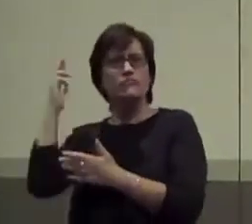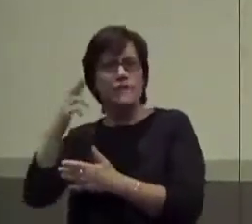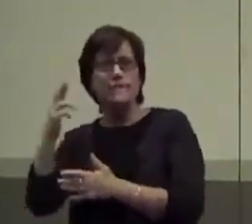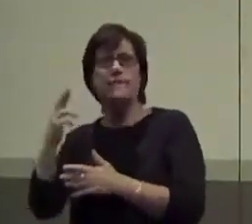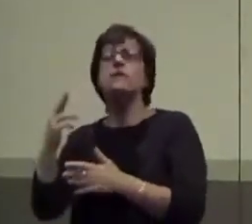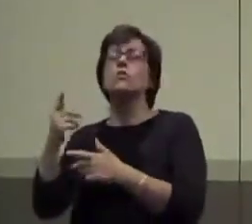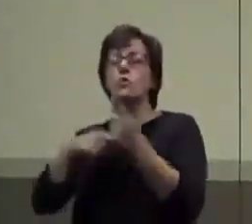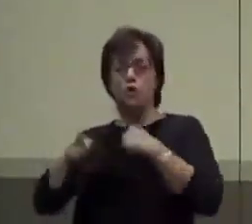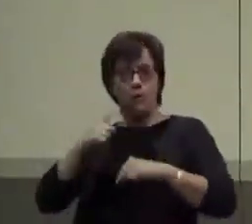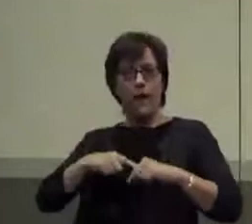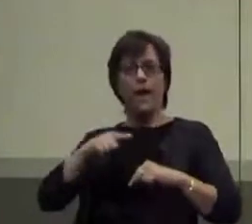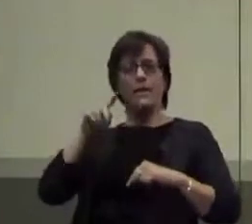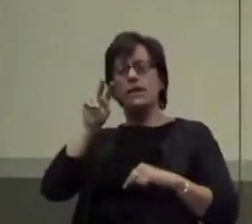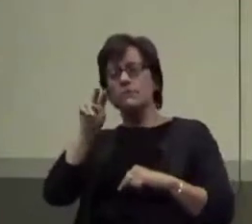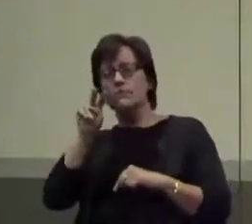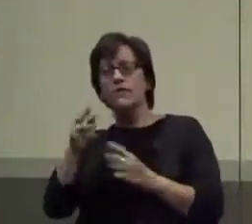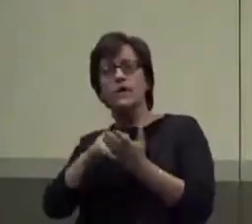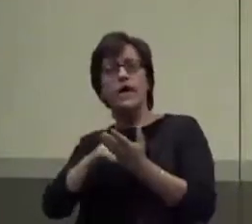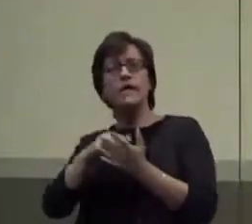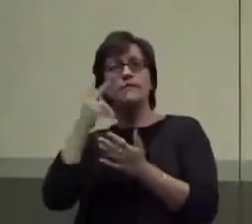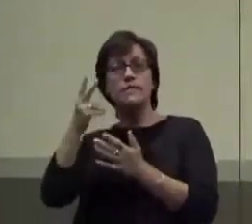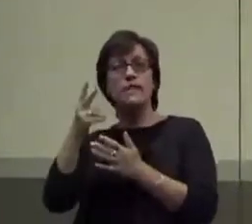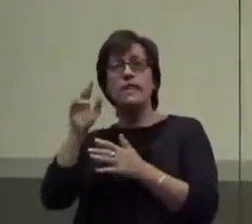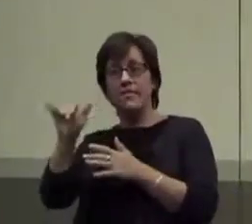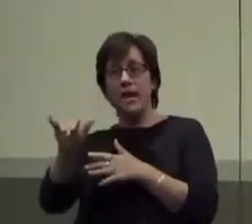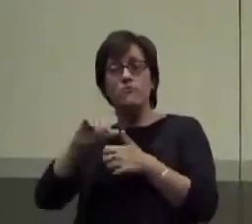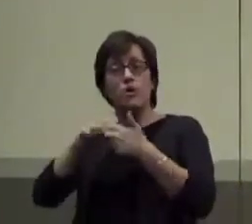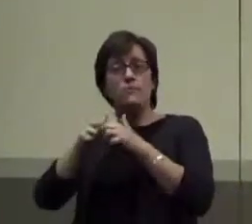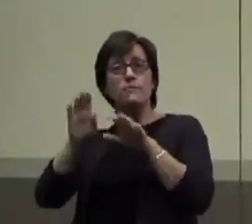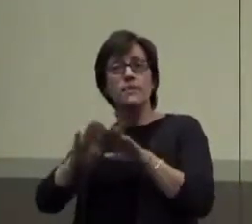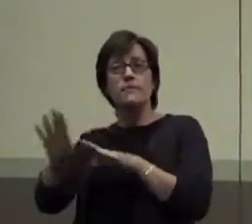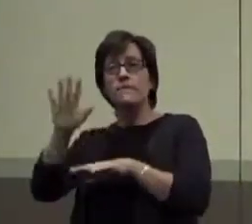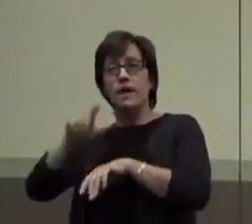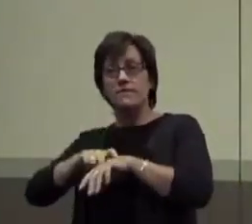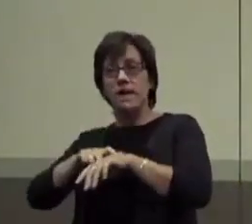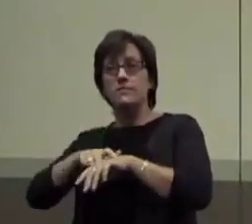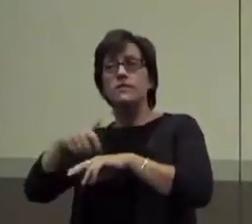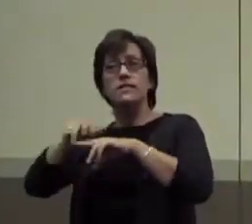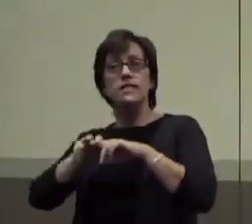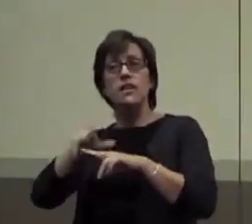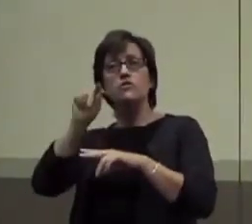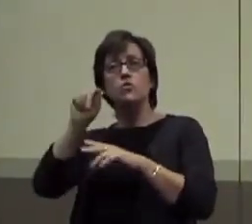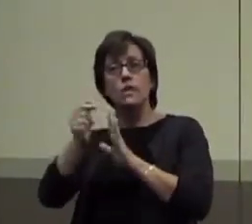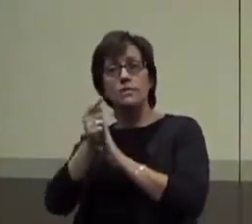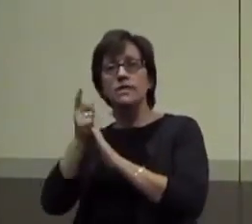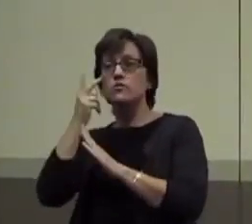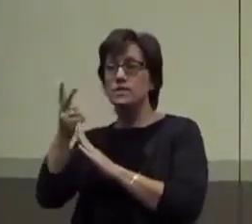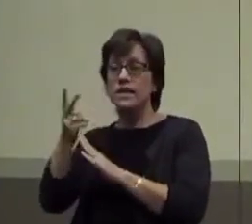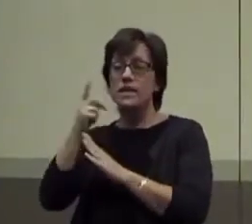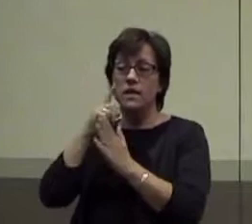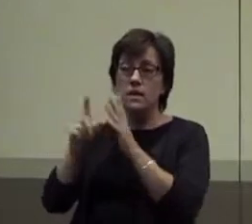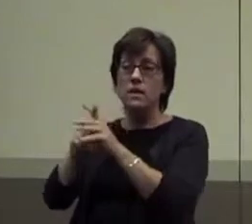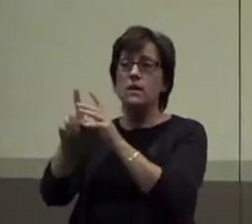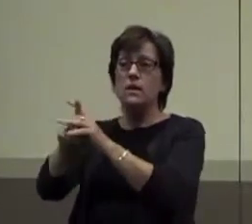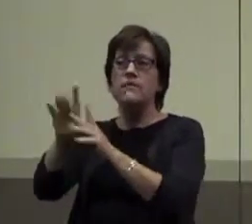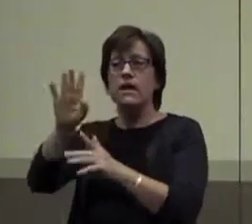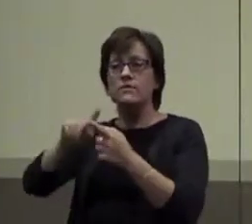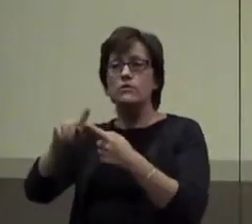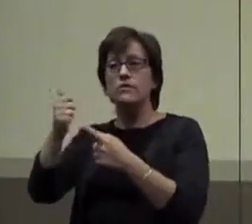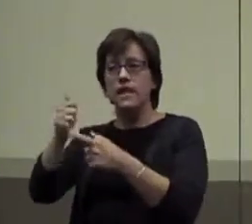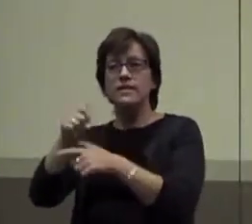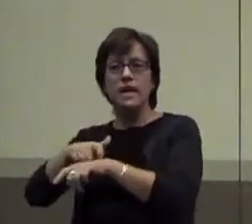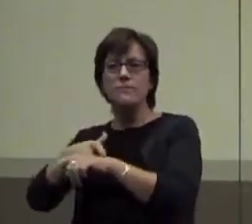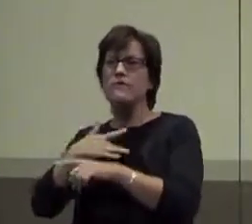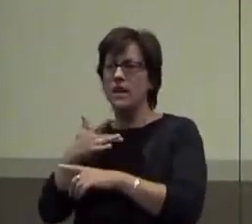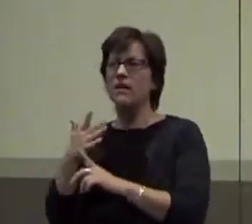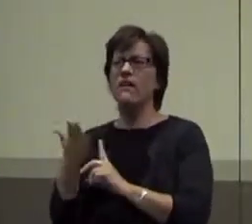at least 5 times. So if we're sitting down and in 20 minutes we see it happen about 5 to 10 times and we feel pretty convinced, good. If we